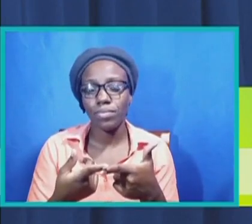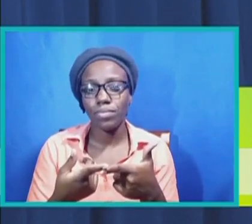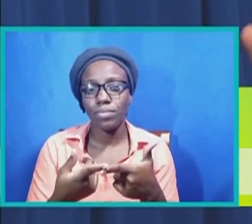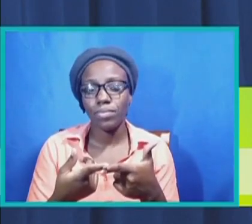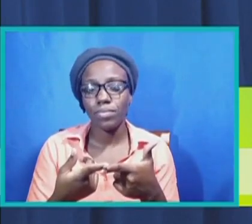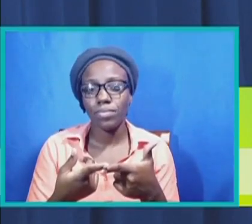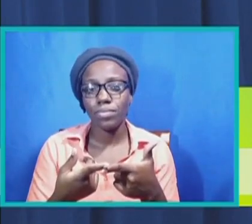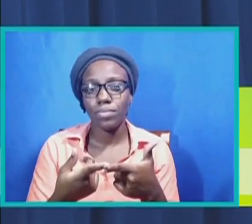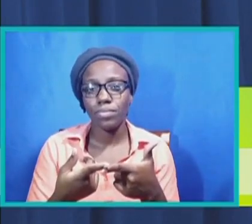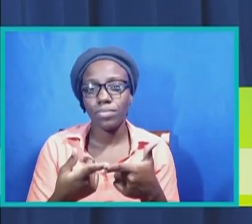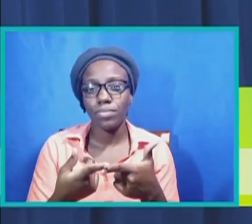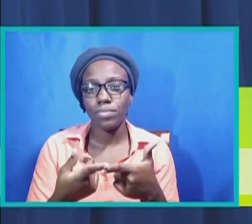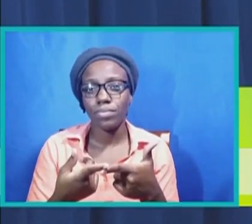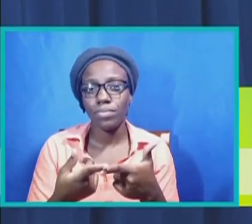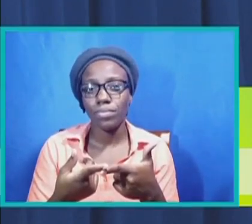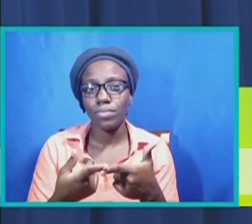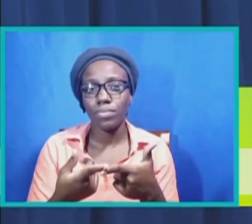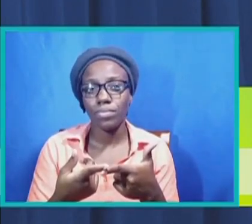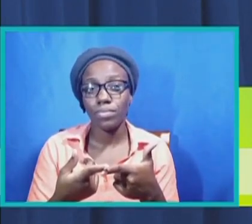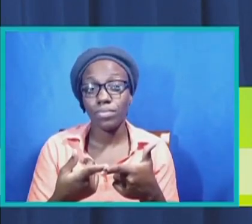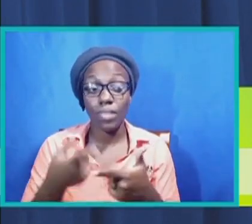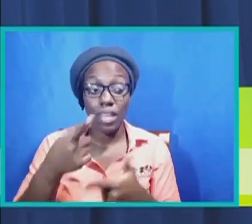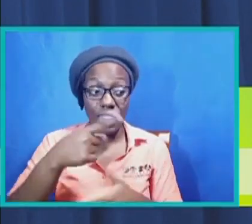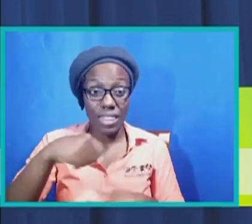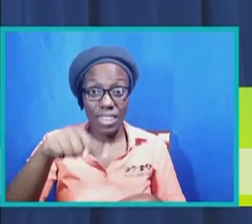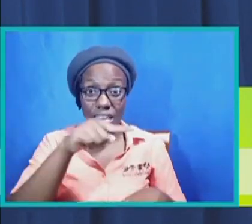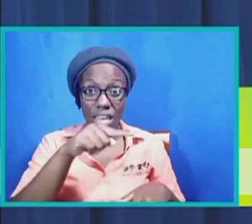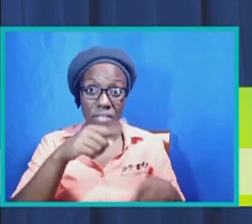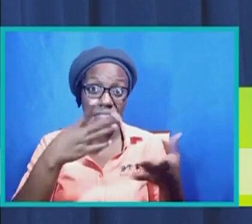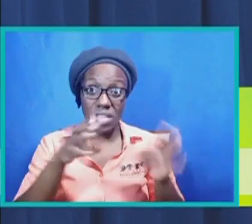your stakeholders. Dr. Paul spoke about parents.